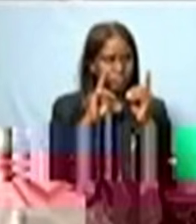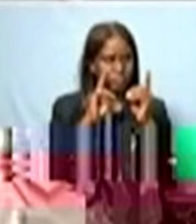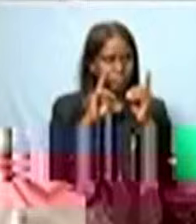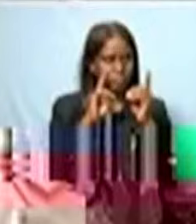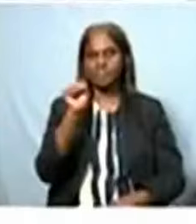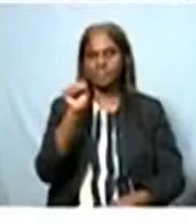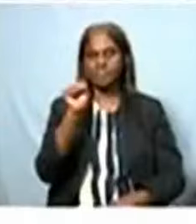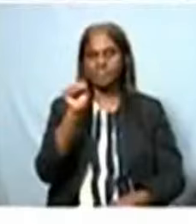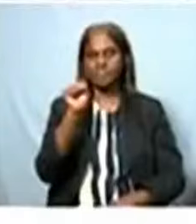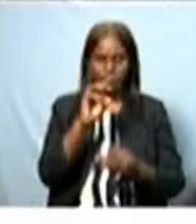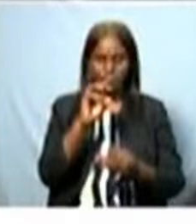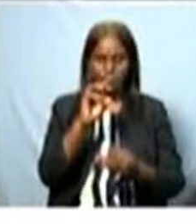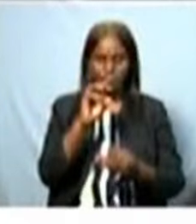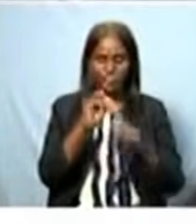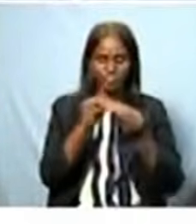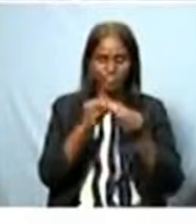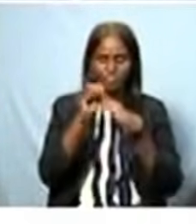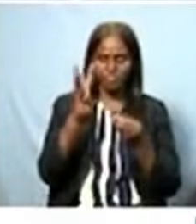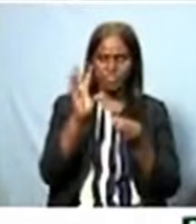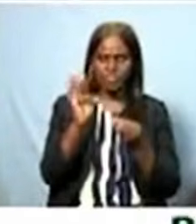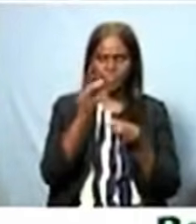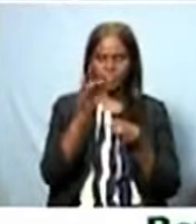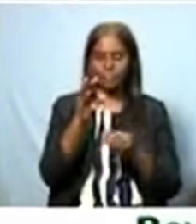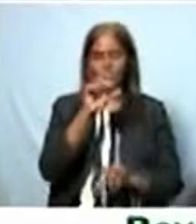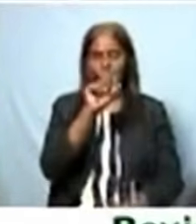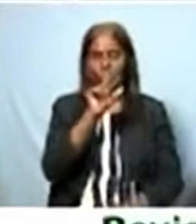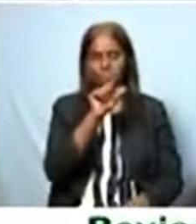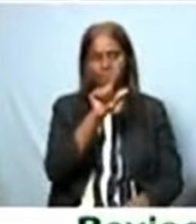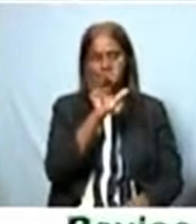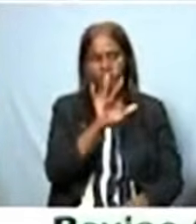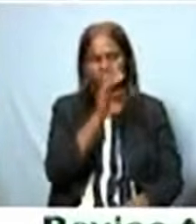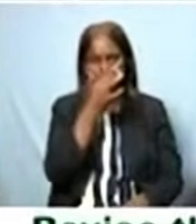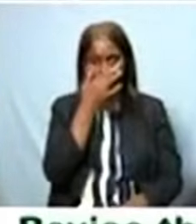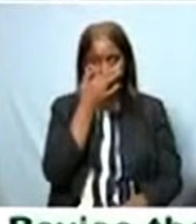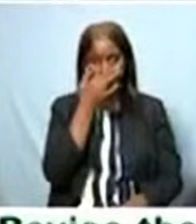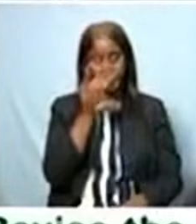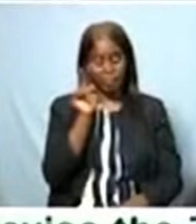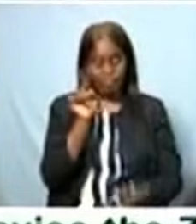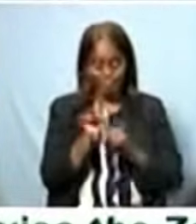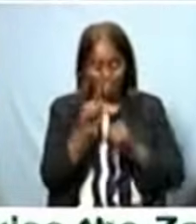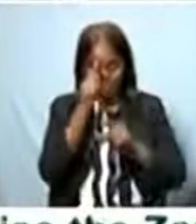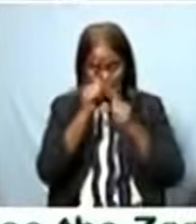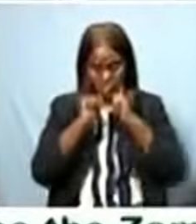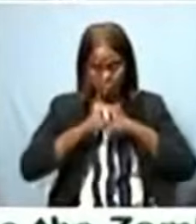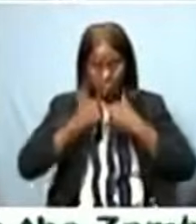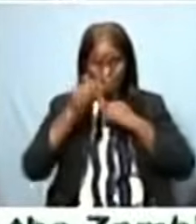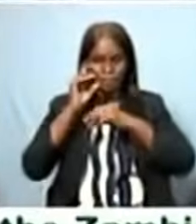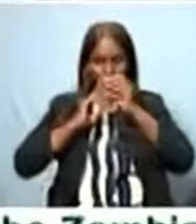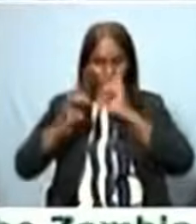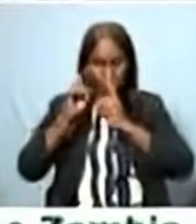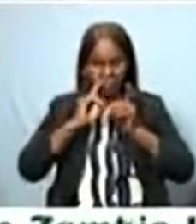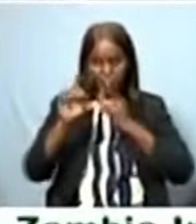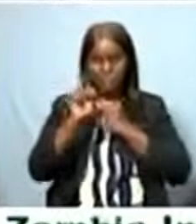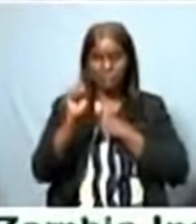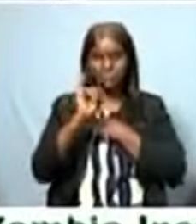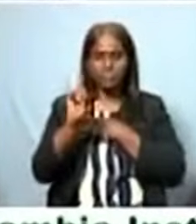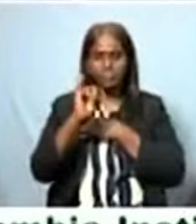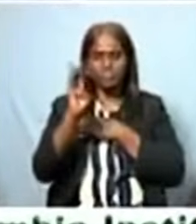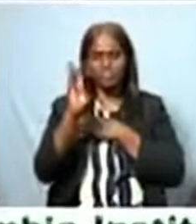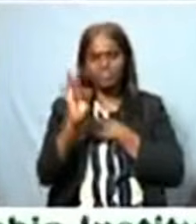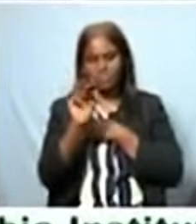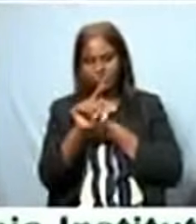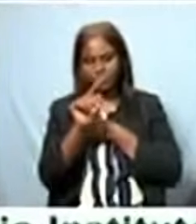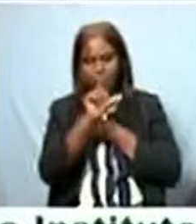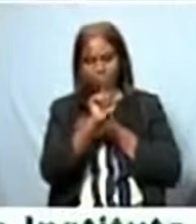is SI number 49 of 2025. And because we are discussing SI number 49